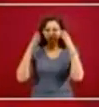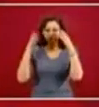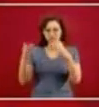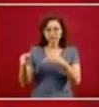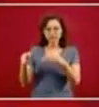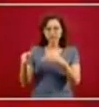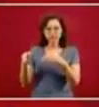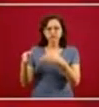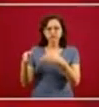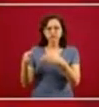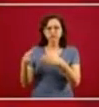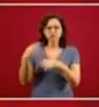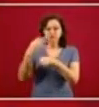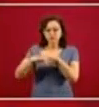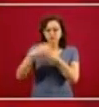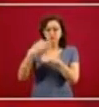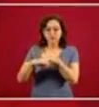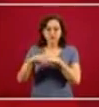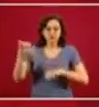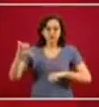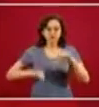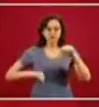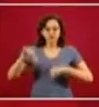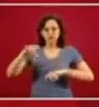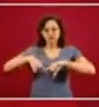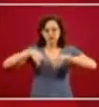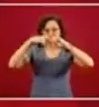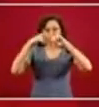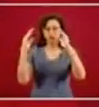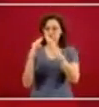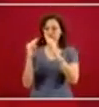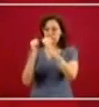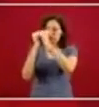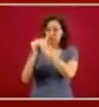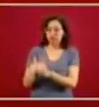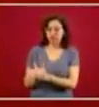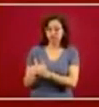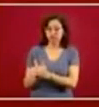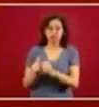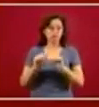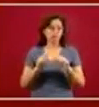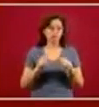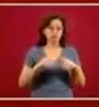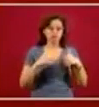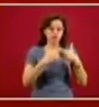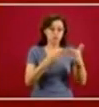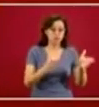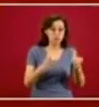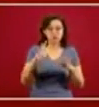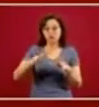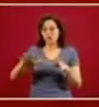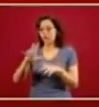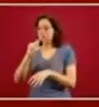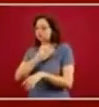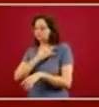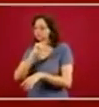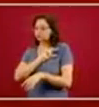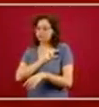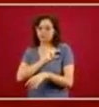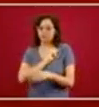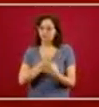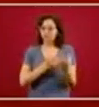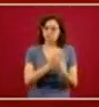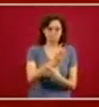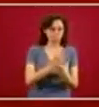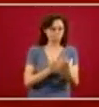the public health measures are aimed at temporarily suspending all work